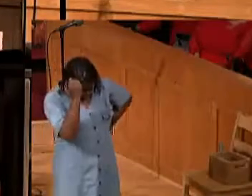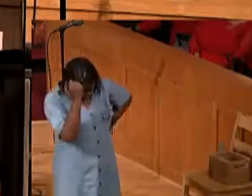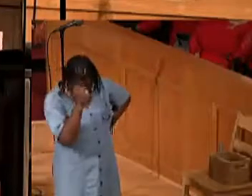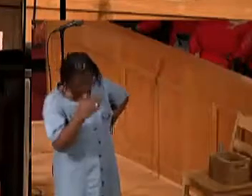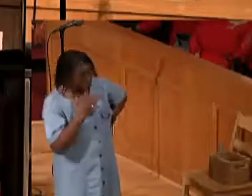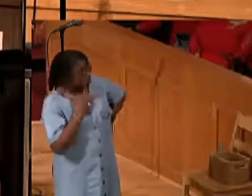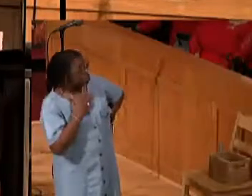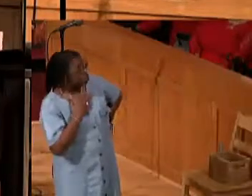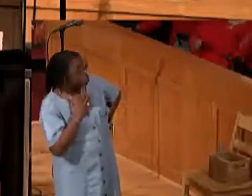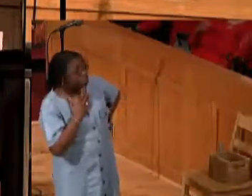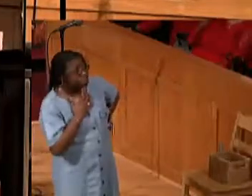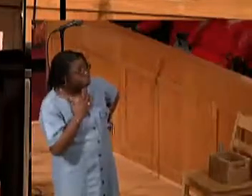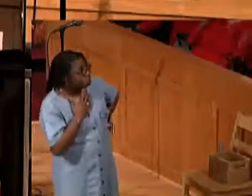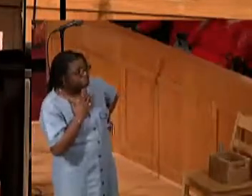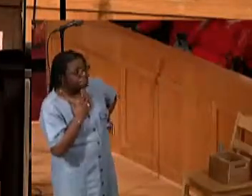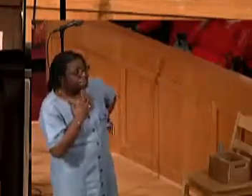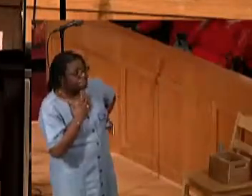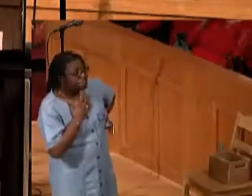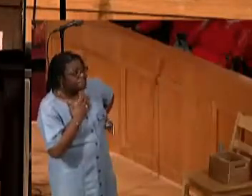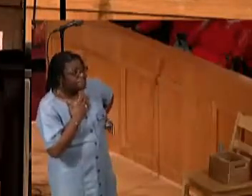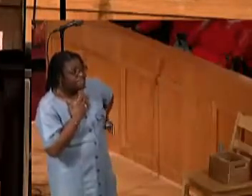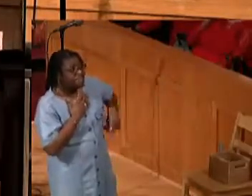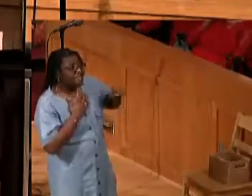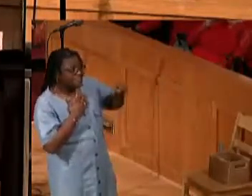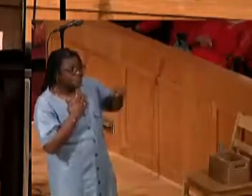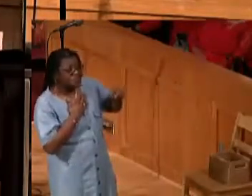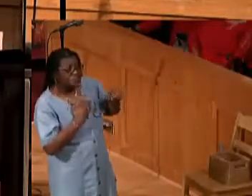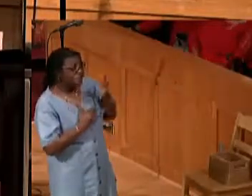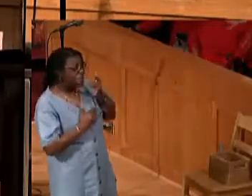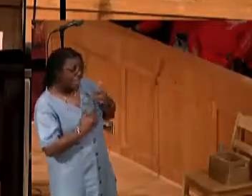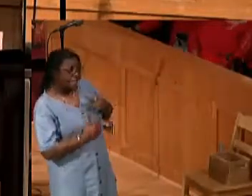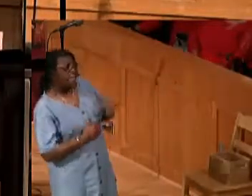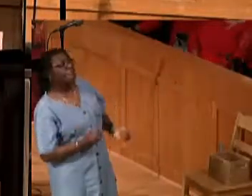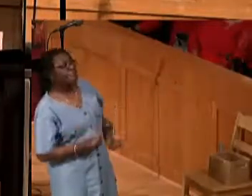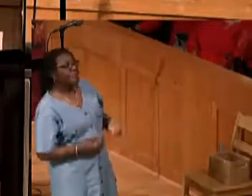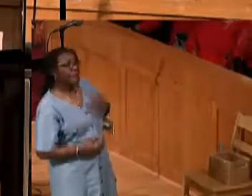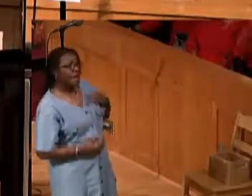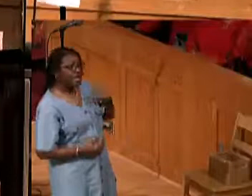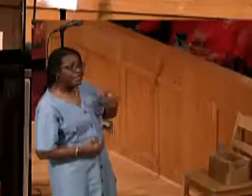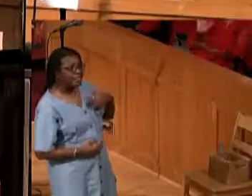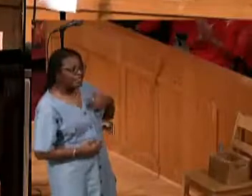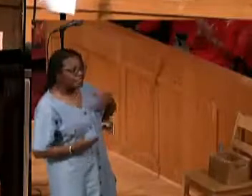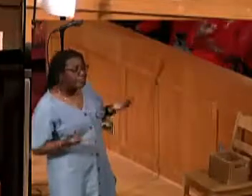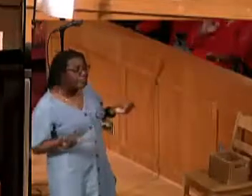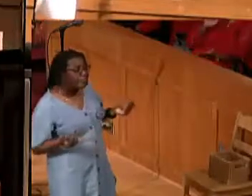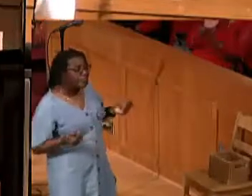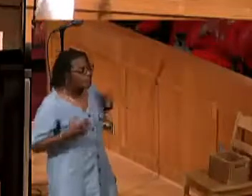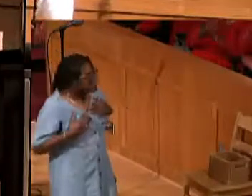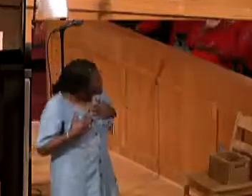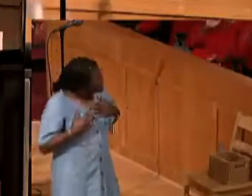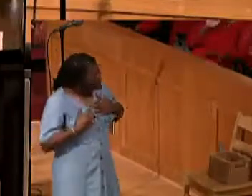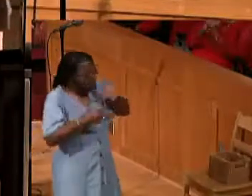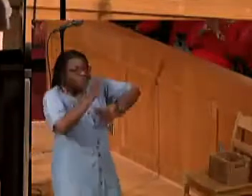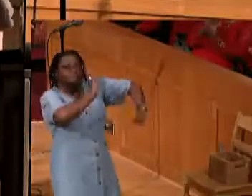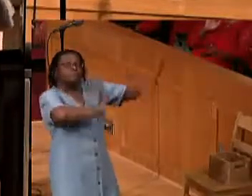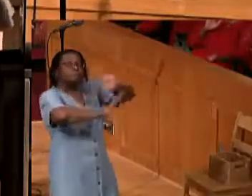And so since you favored me, my soul magnifies. Do I have a witness